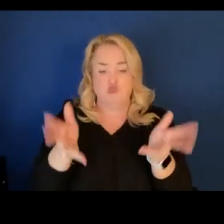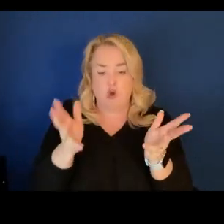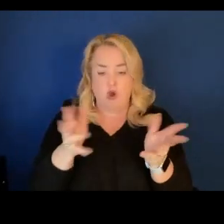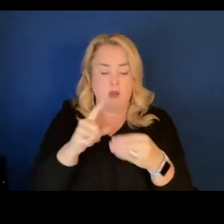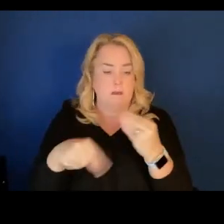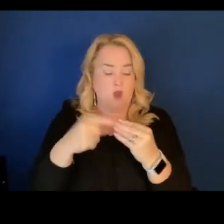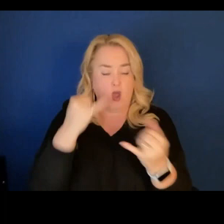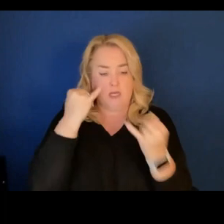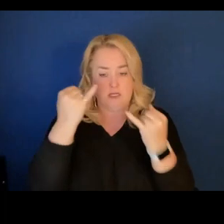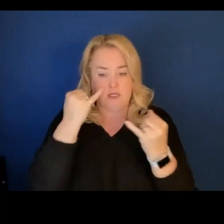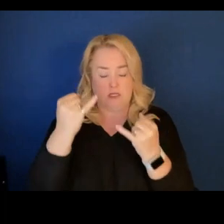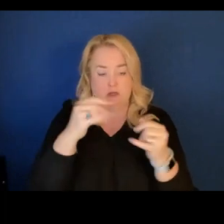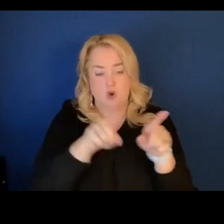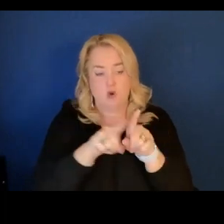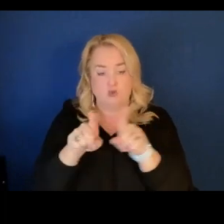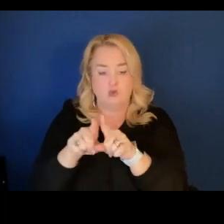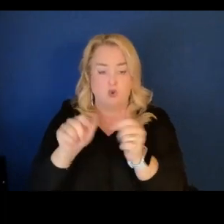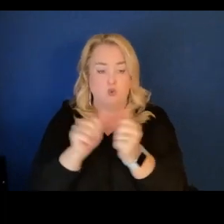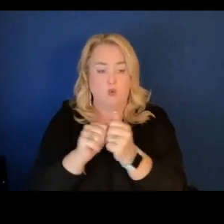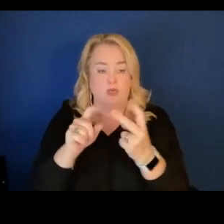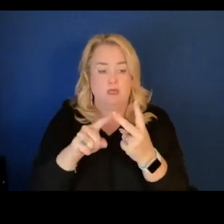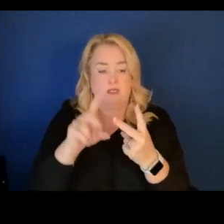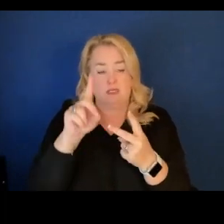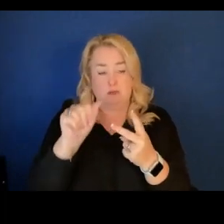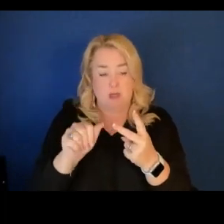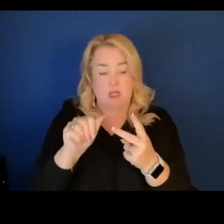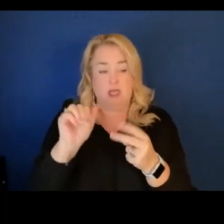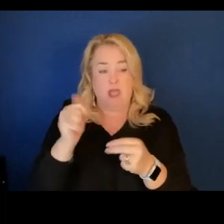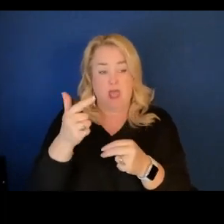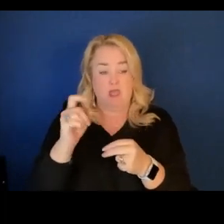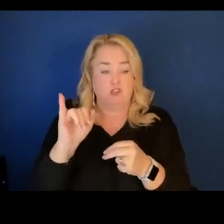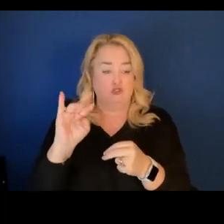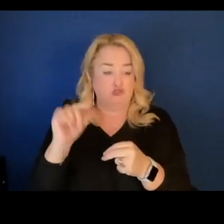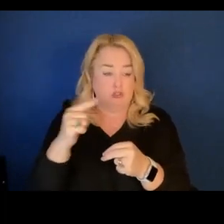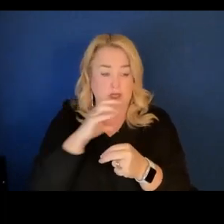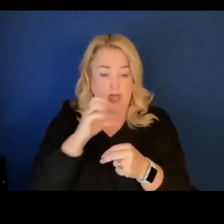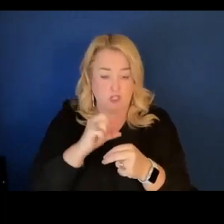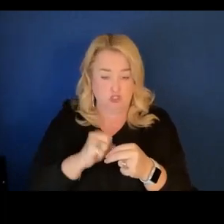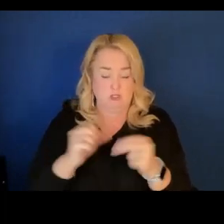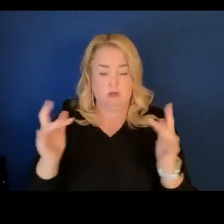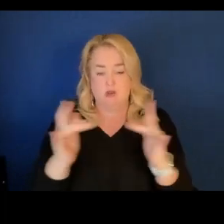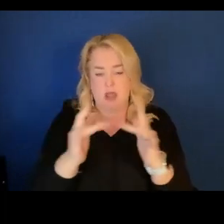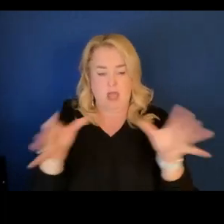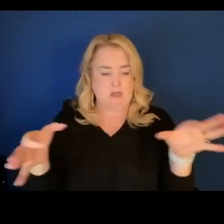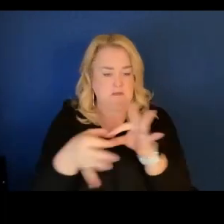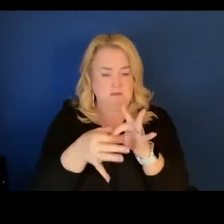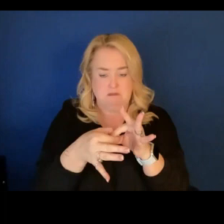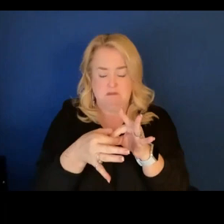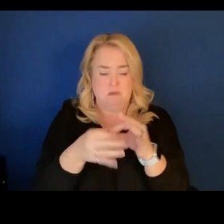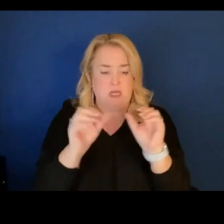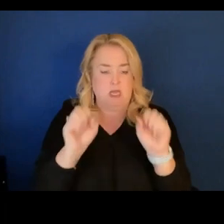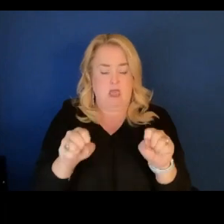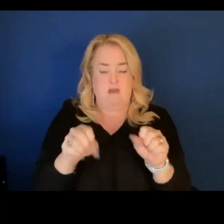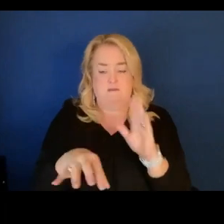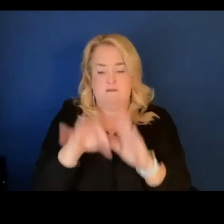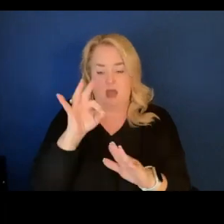colleagues participating in the disability community. Reach out to the aging colleagues and really find some ways to work